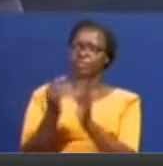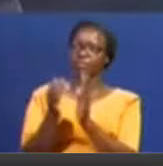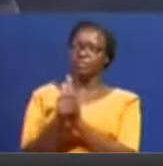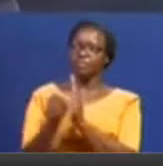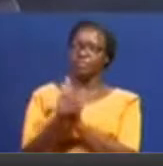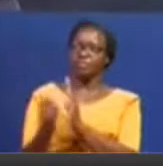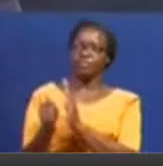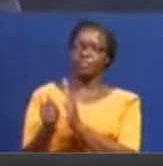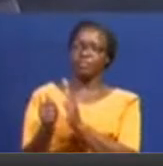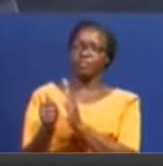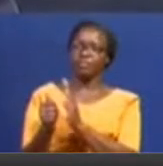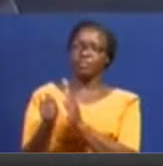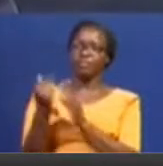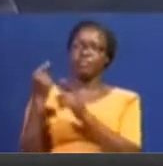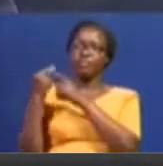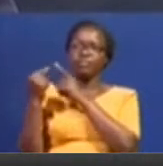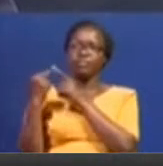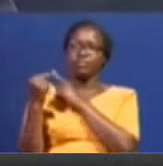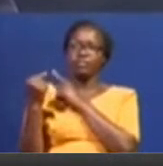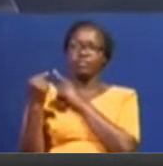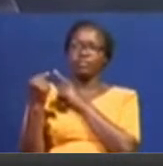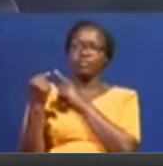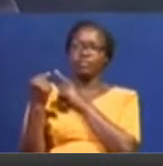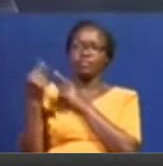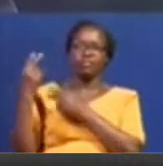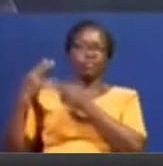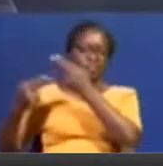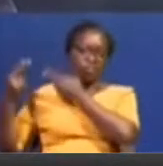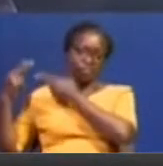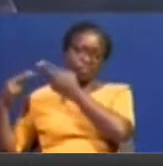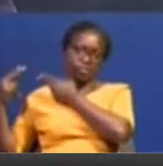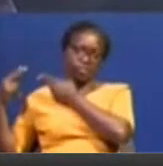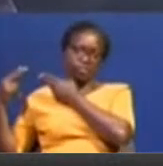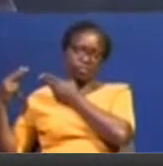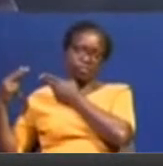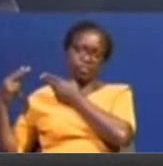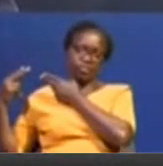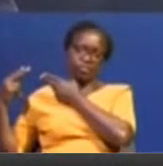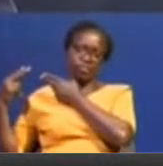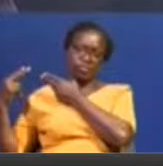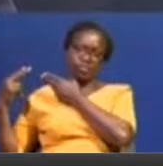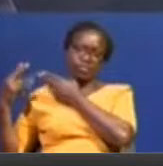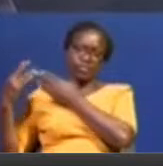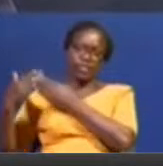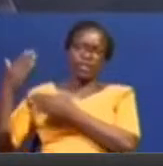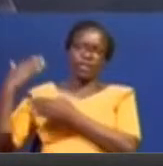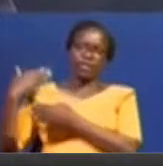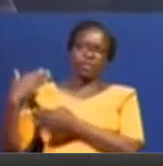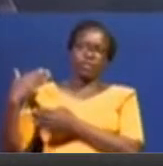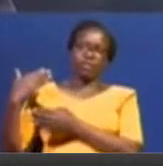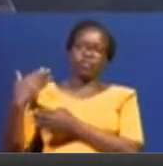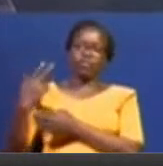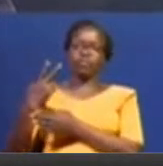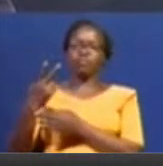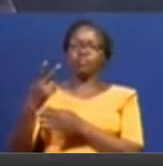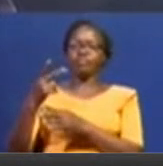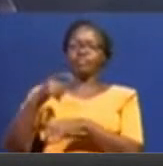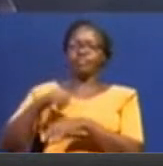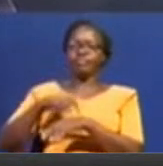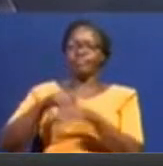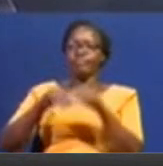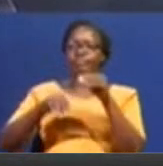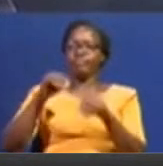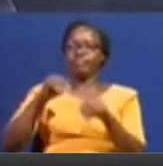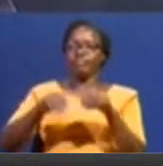skills, experiences, backgrounds, and so forth. In the previous 2 cycles of elections, we've had